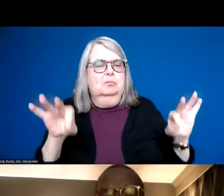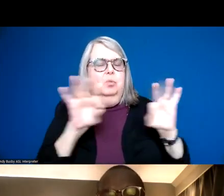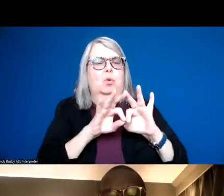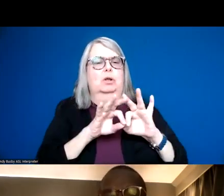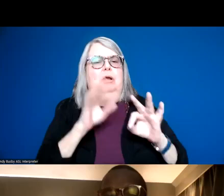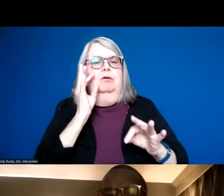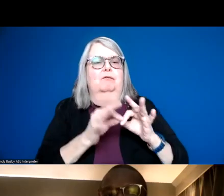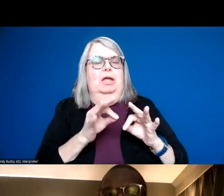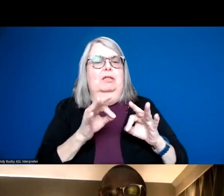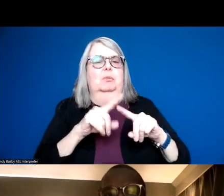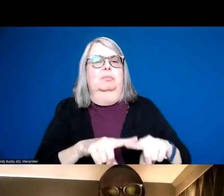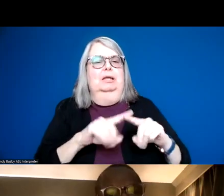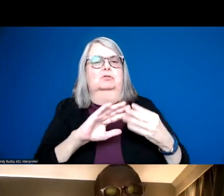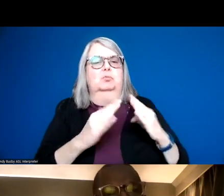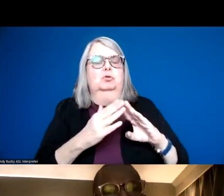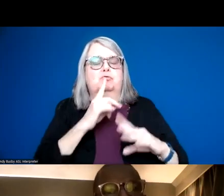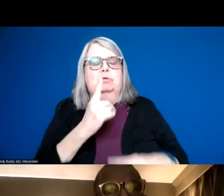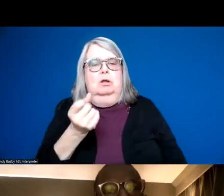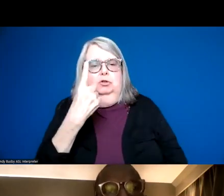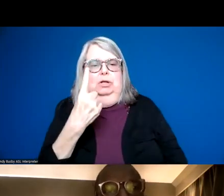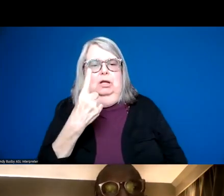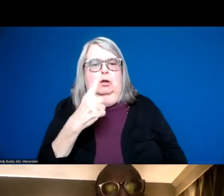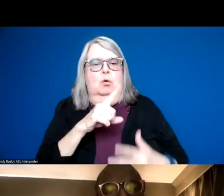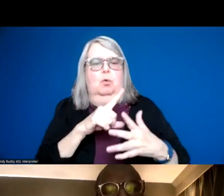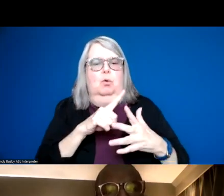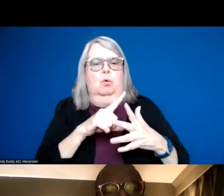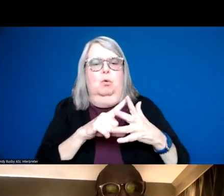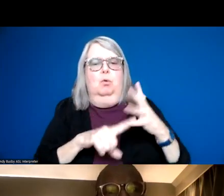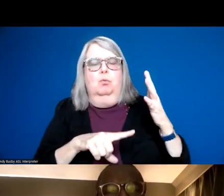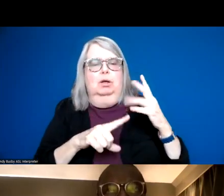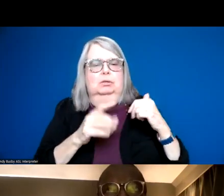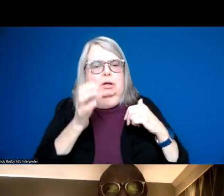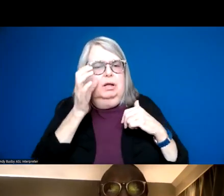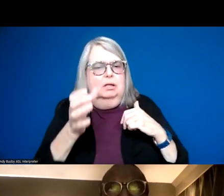faith-based communities to really understand more of a contextual concept,